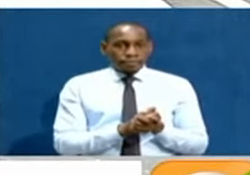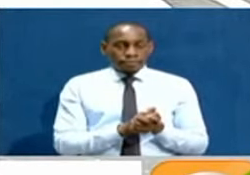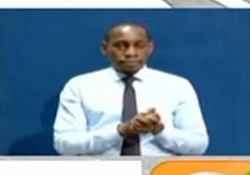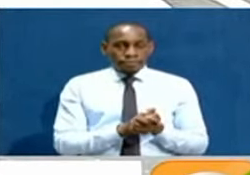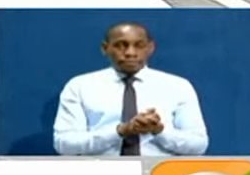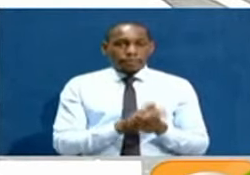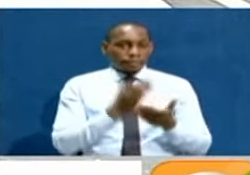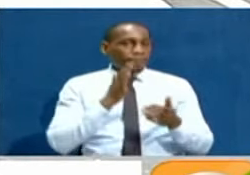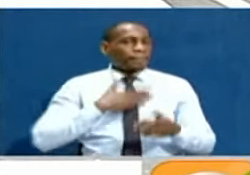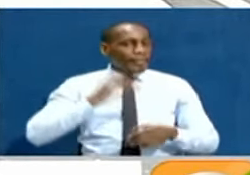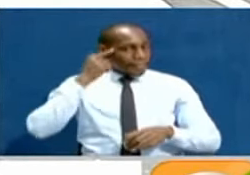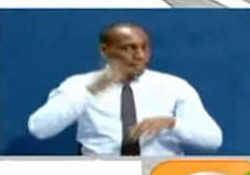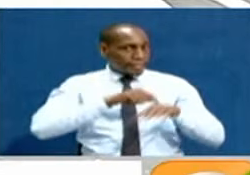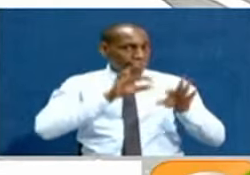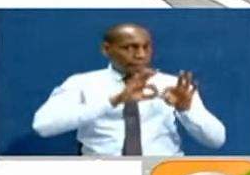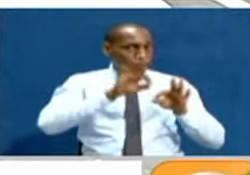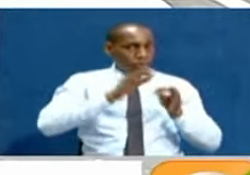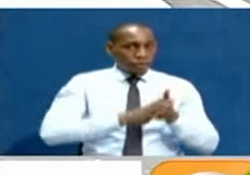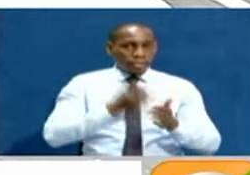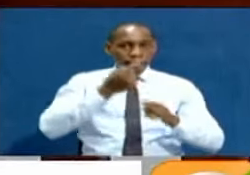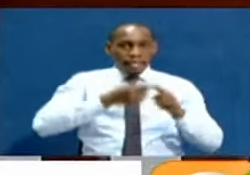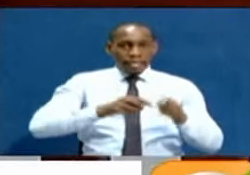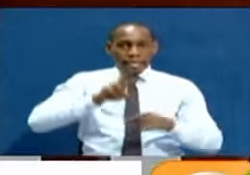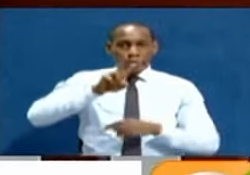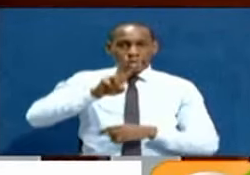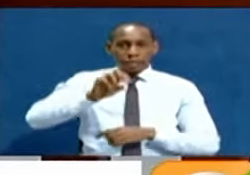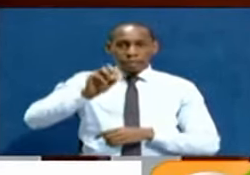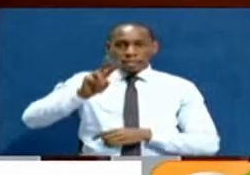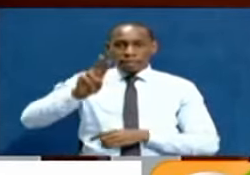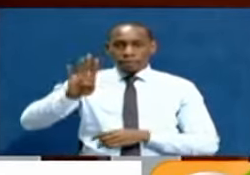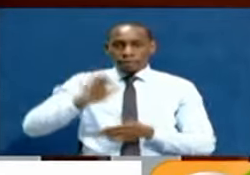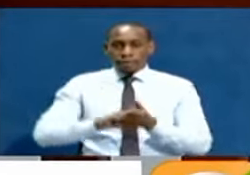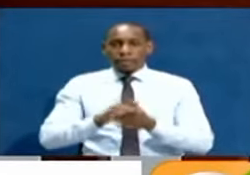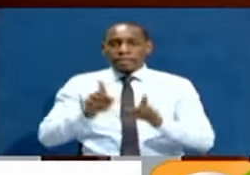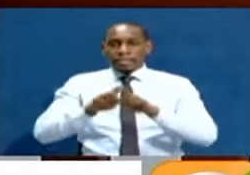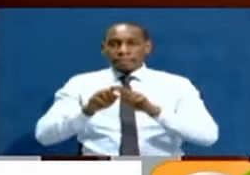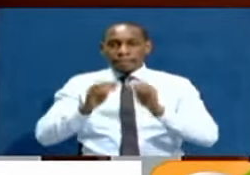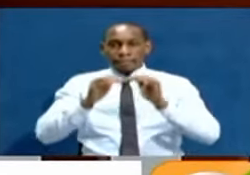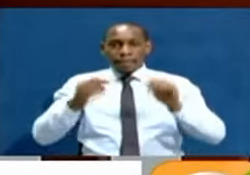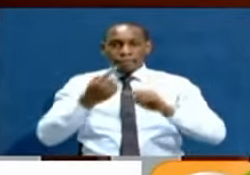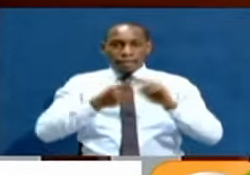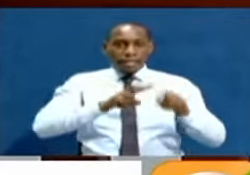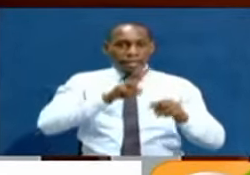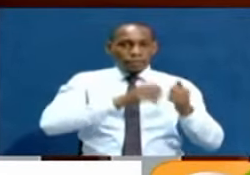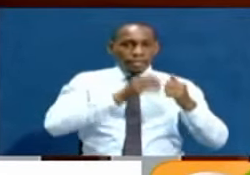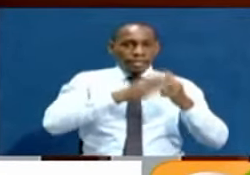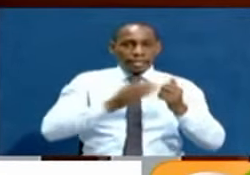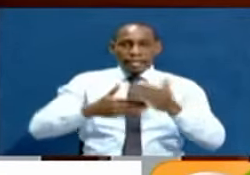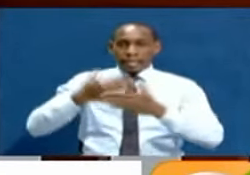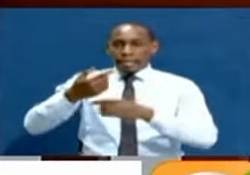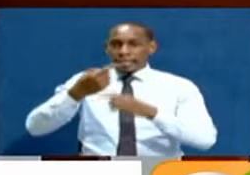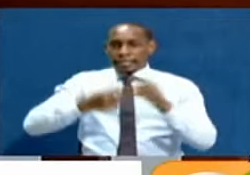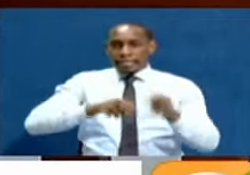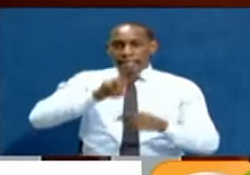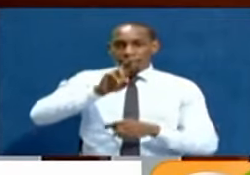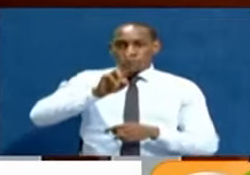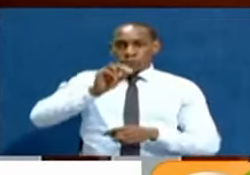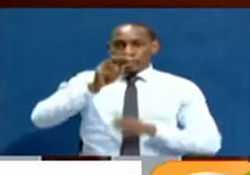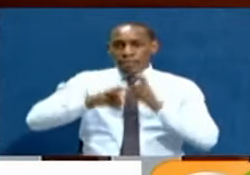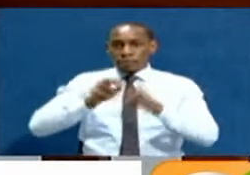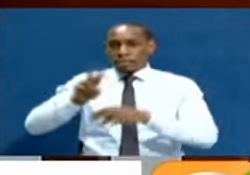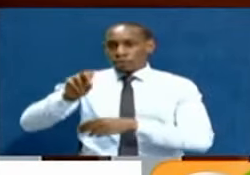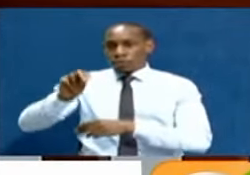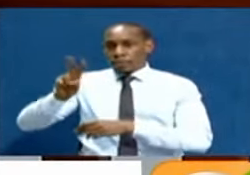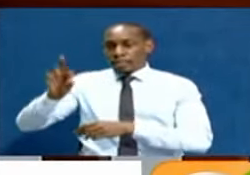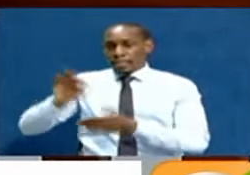some time. 2024 before we get back to 2019 levels. Yeah. Next year, 2022, 2023. Of